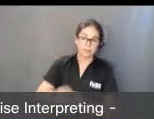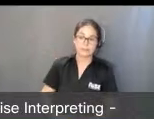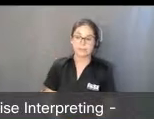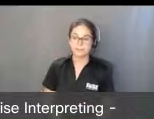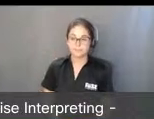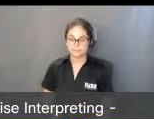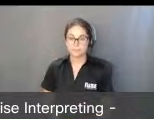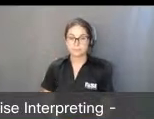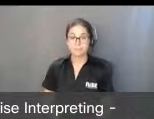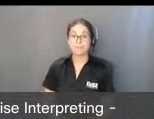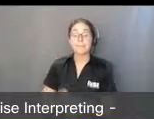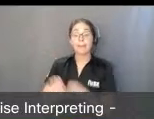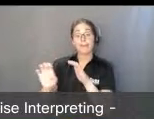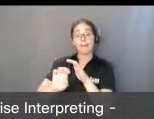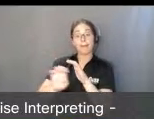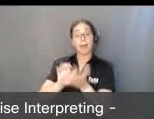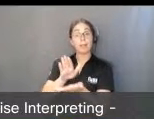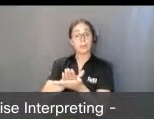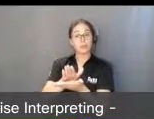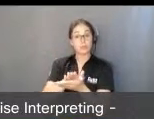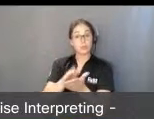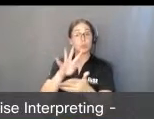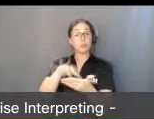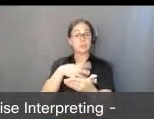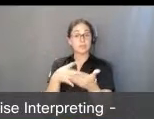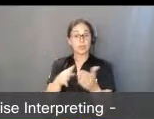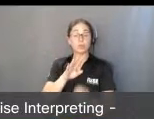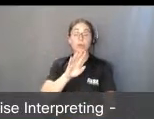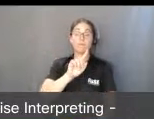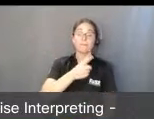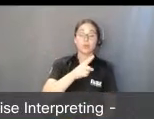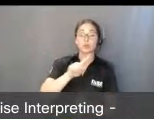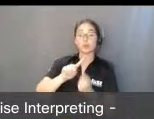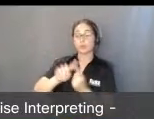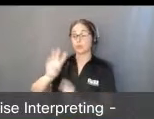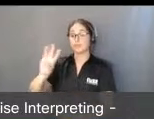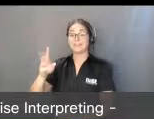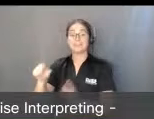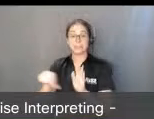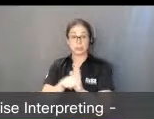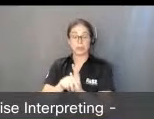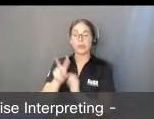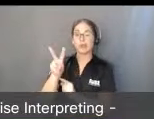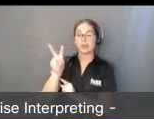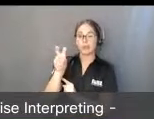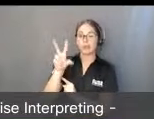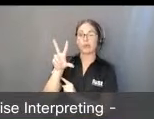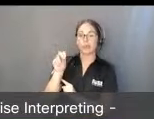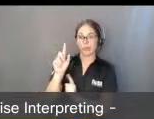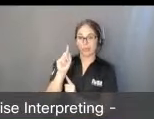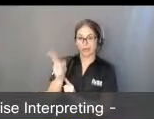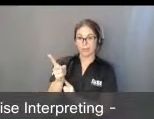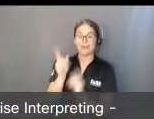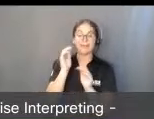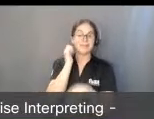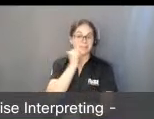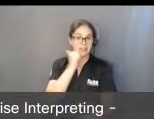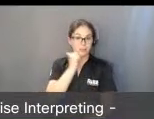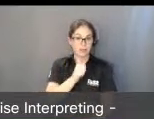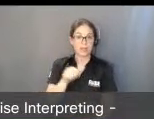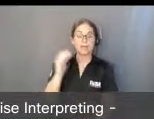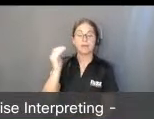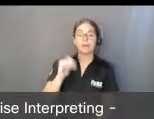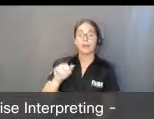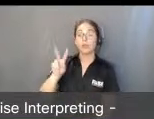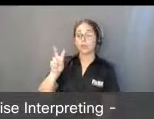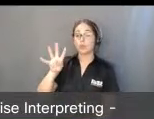The elementary schedules for grades 1 through 6 is based on the requirement of 230 minutes for grades 1 through 3 and 240 minutes